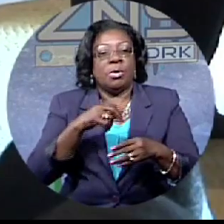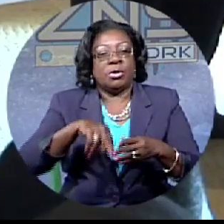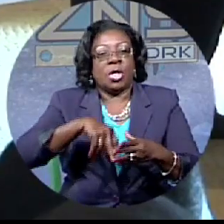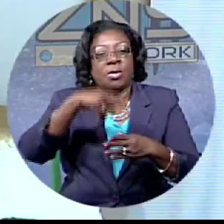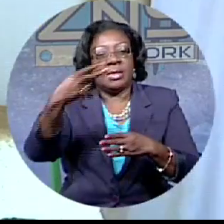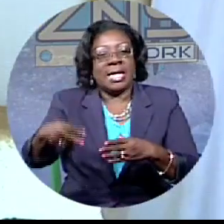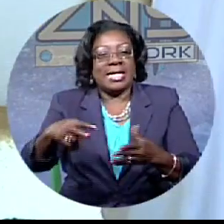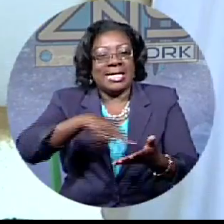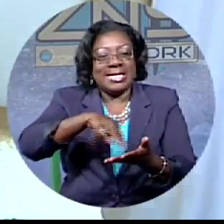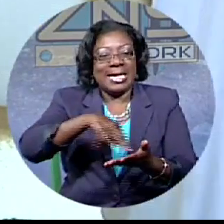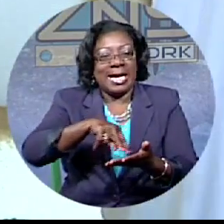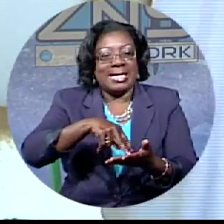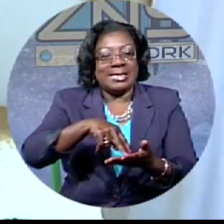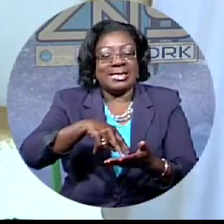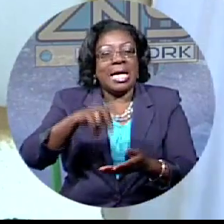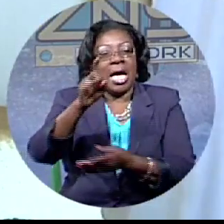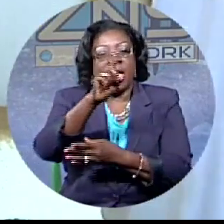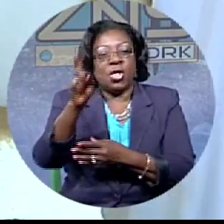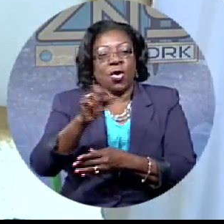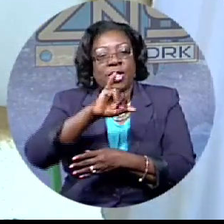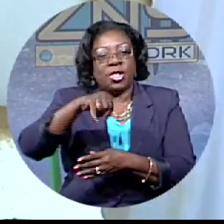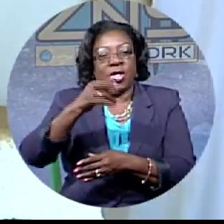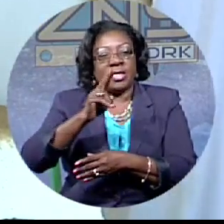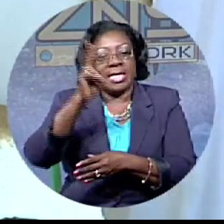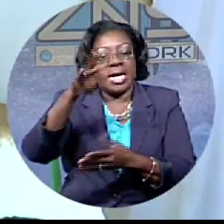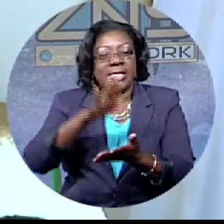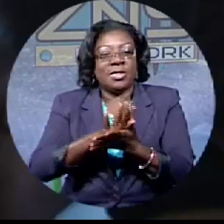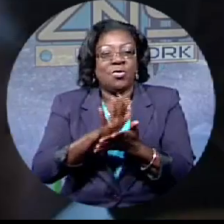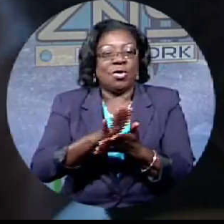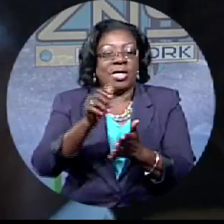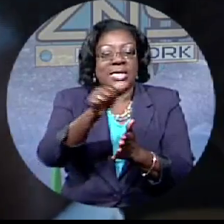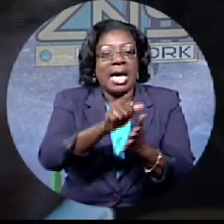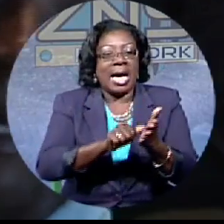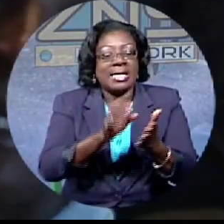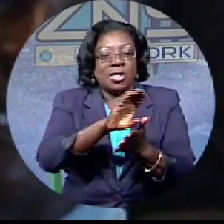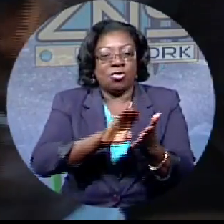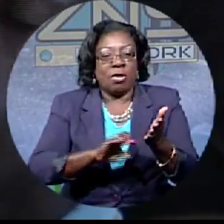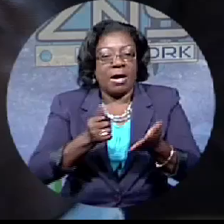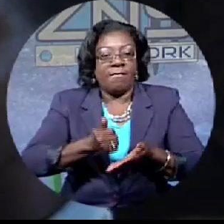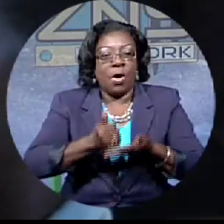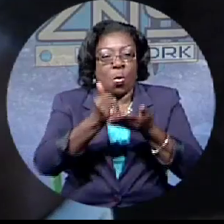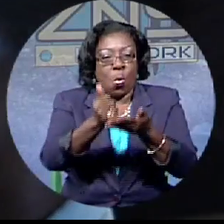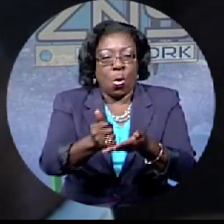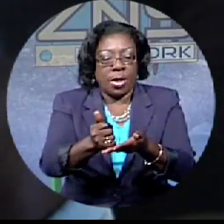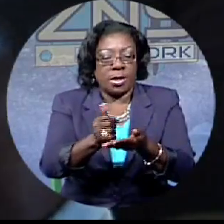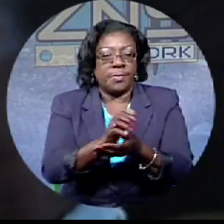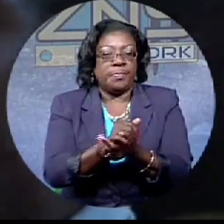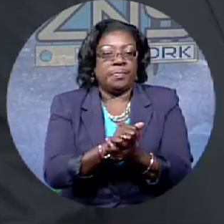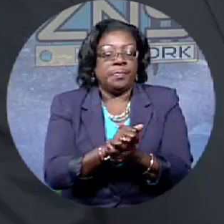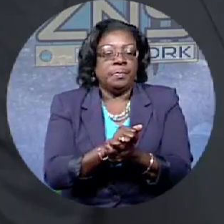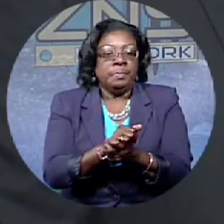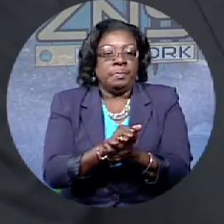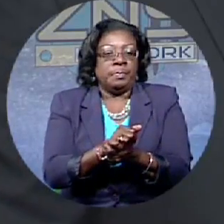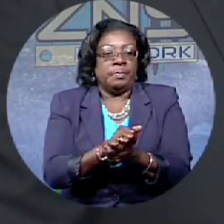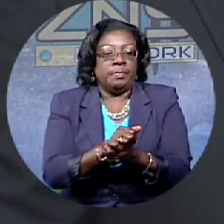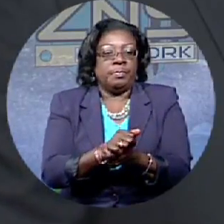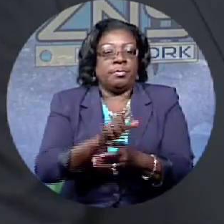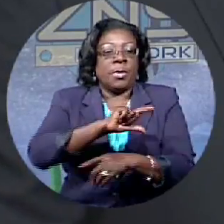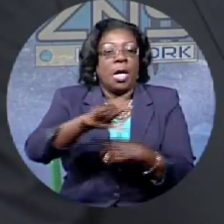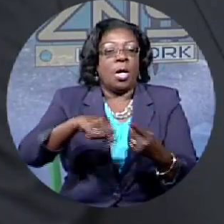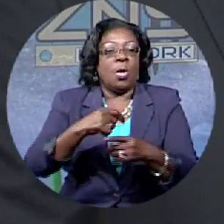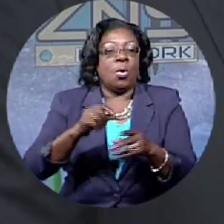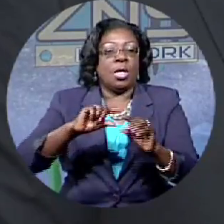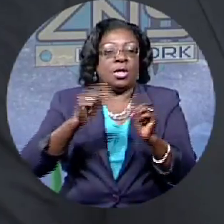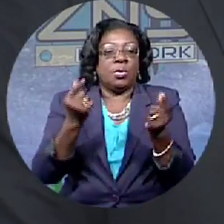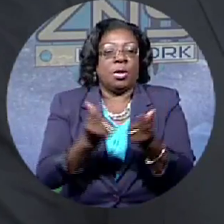Dance Award, and Doris Johnson High School got the Arts and Craft Award. Fern Carey, ZNS Network News. A local sorority